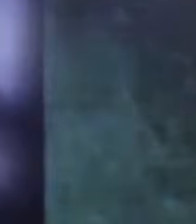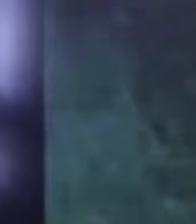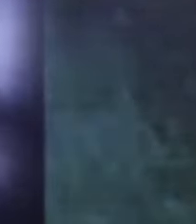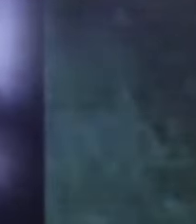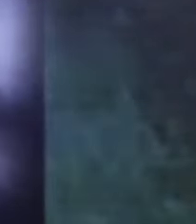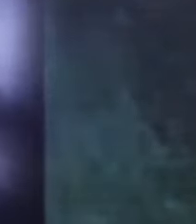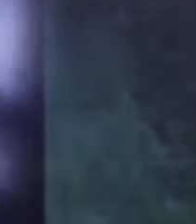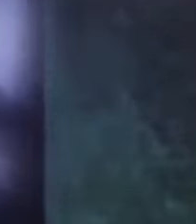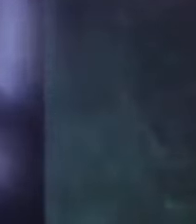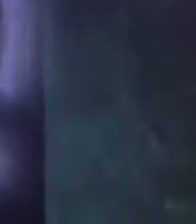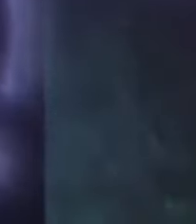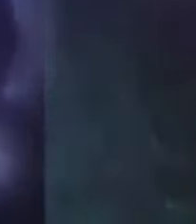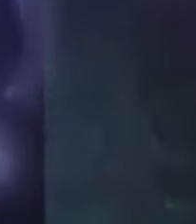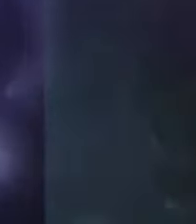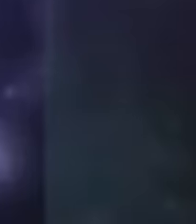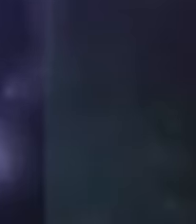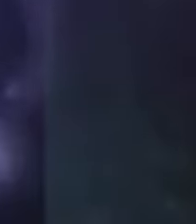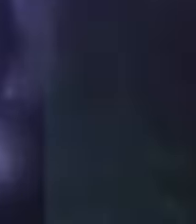and